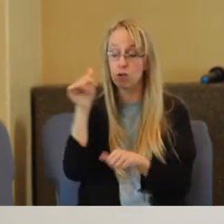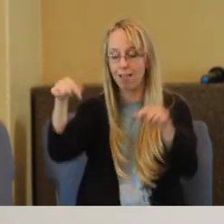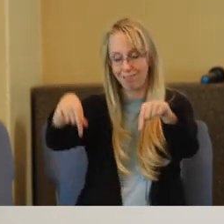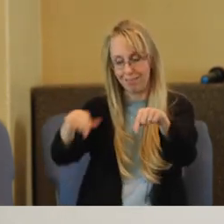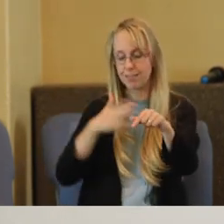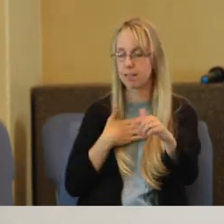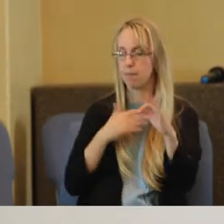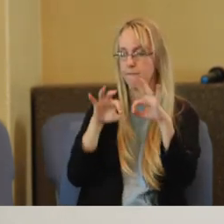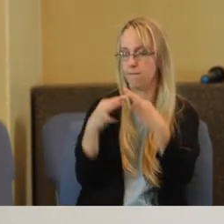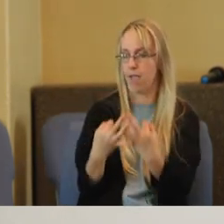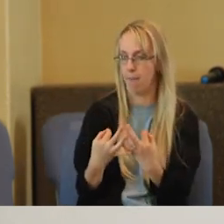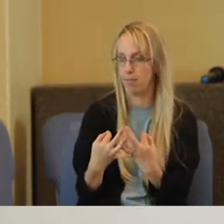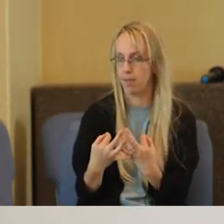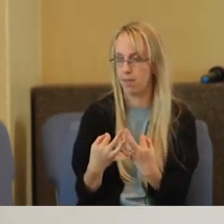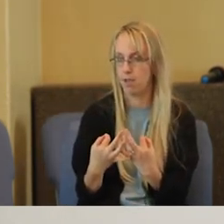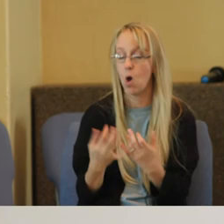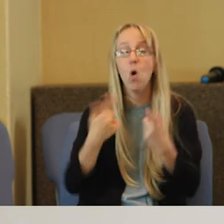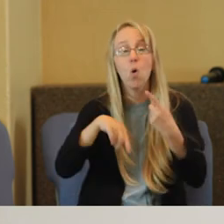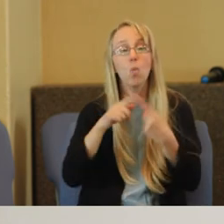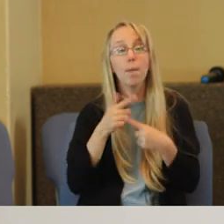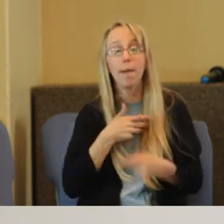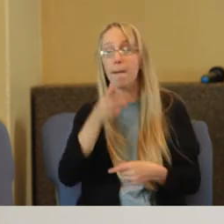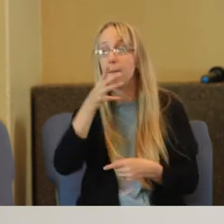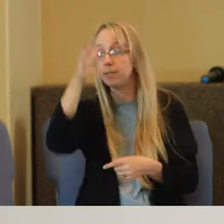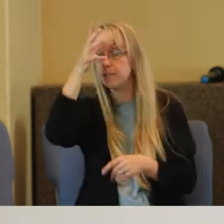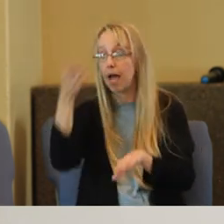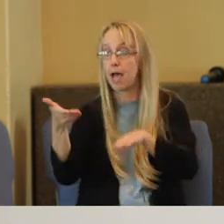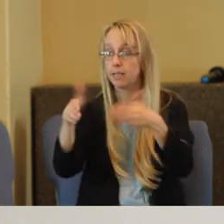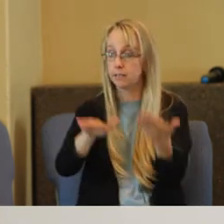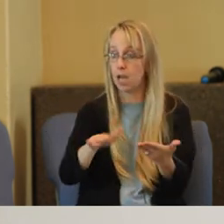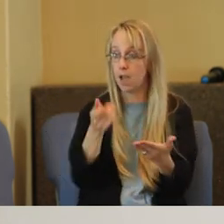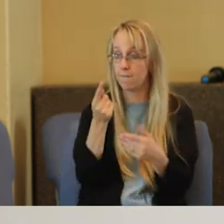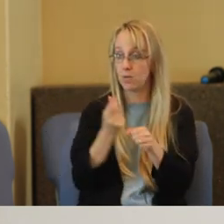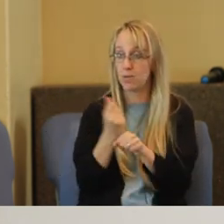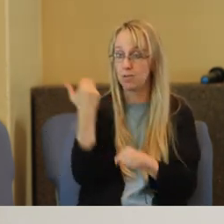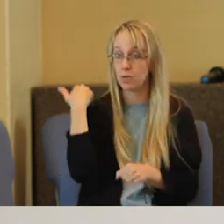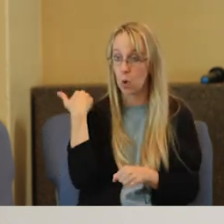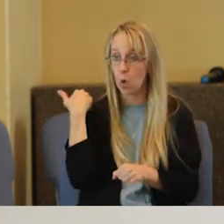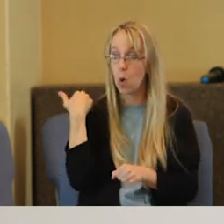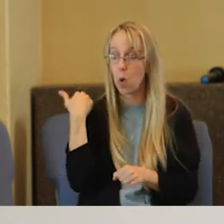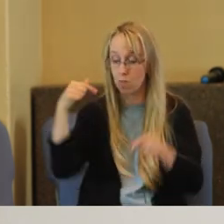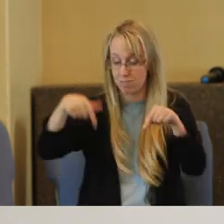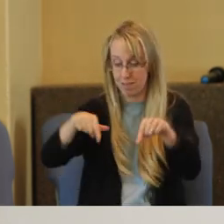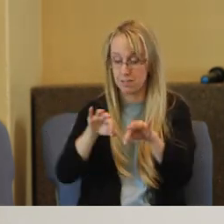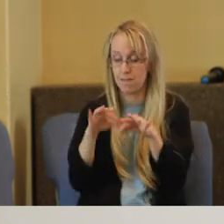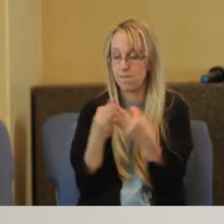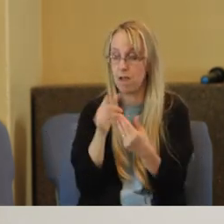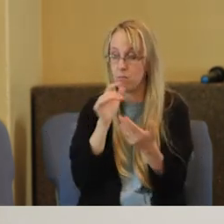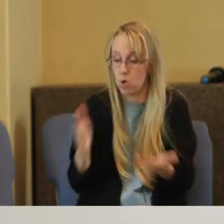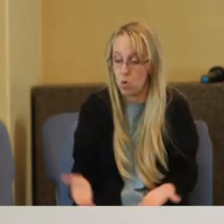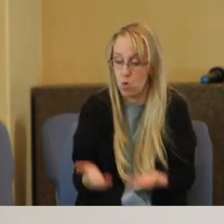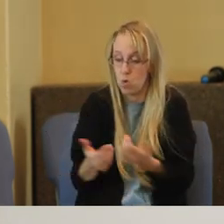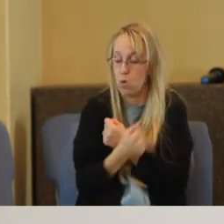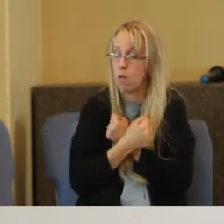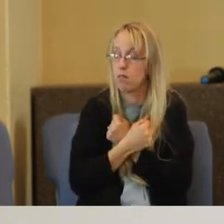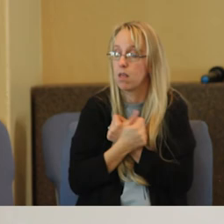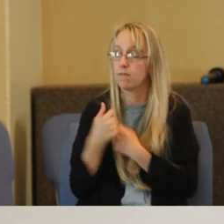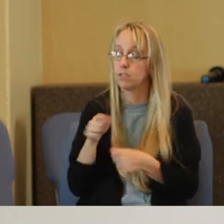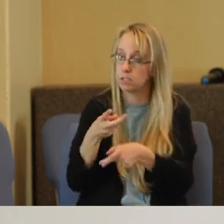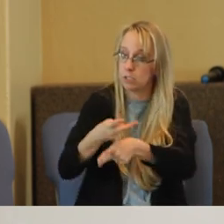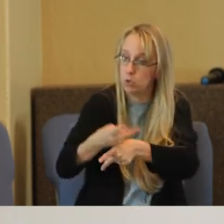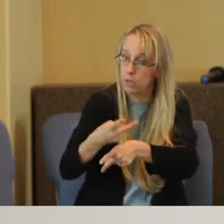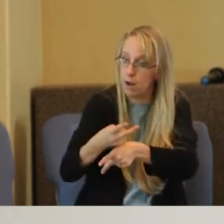family. When my mom and dad passed away a few years ago, this is the family that picked us up and loved on us and took care of